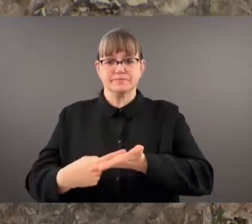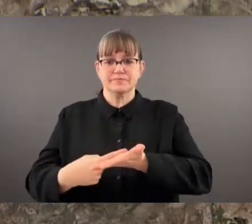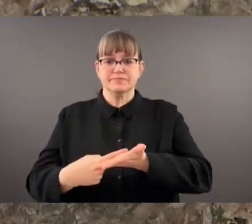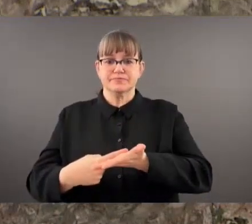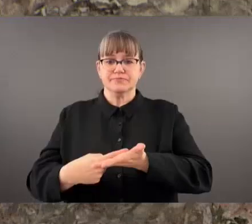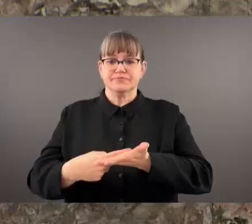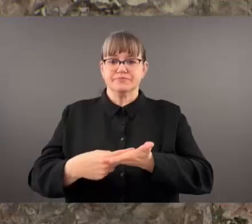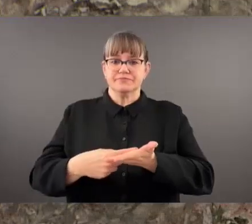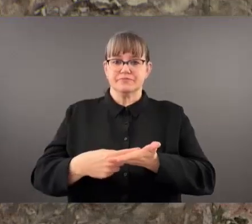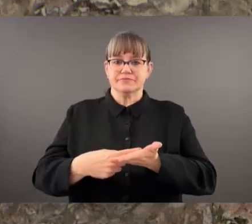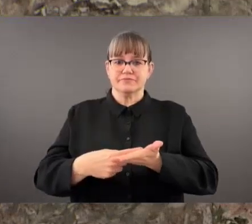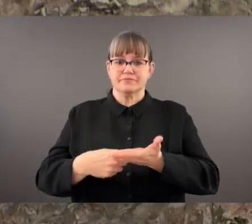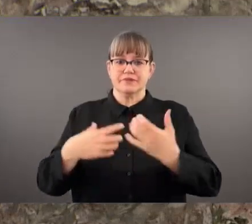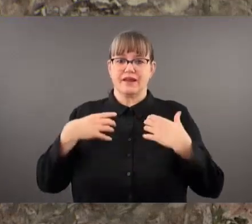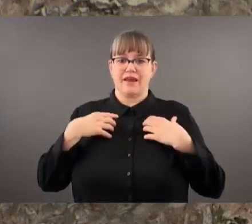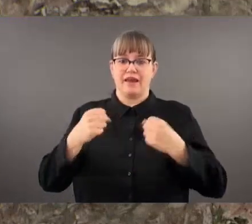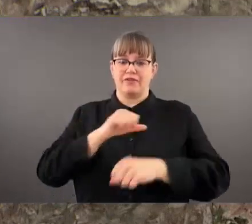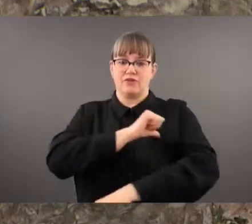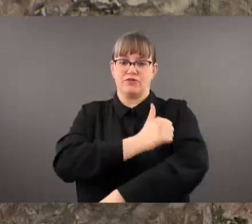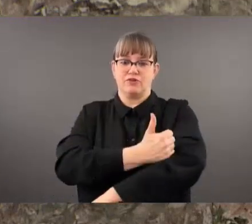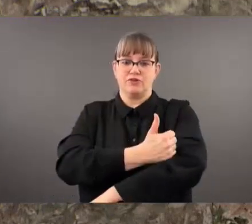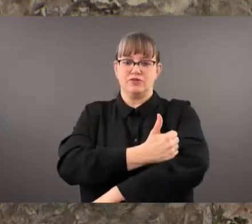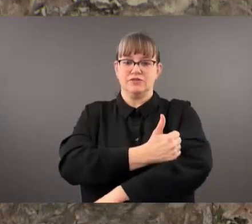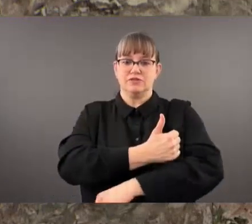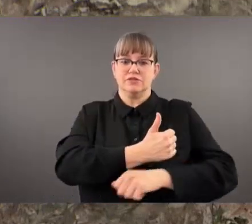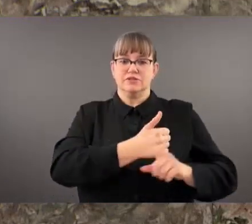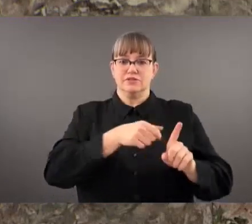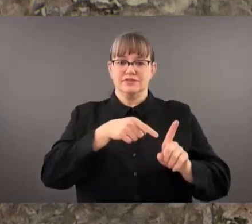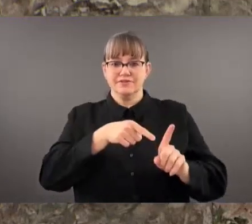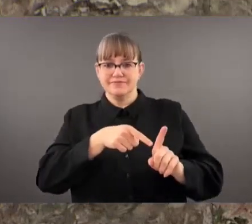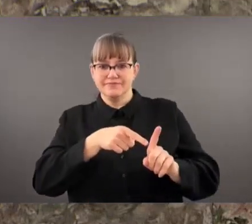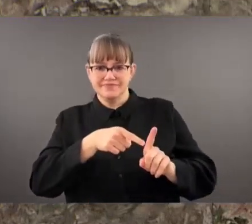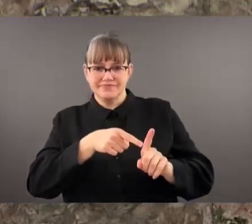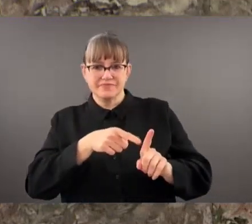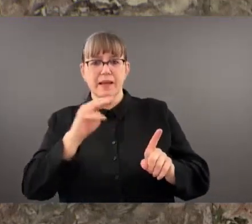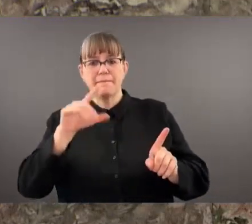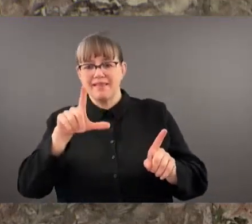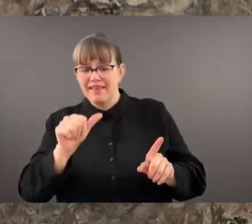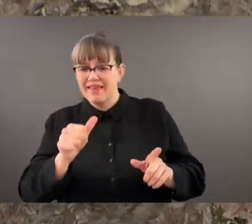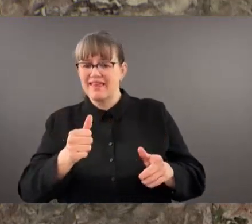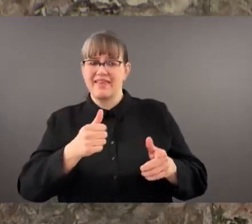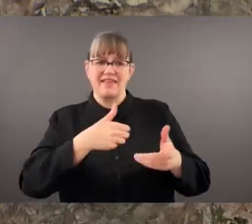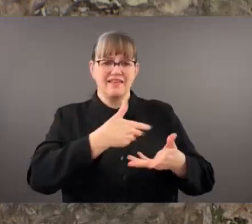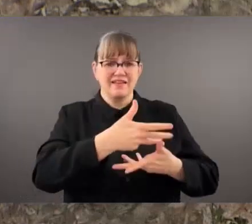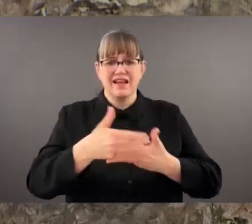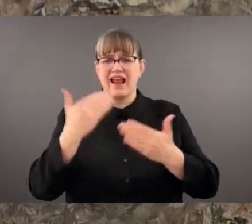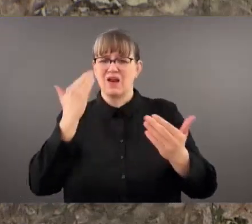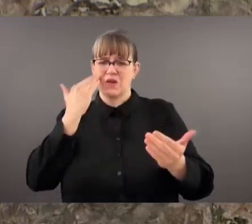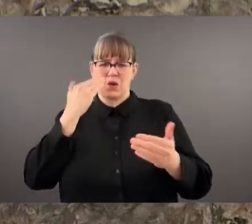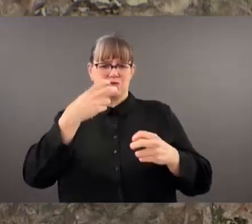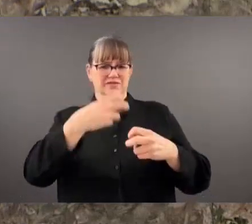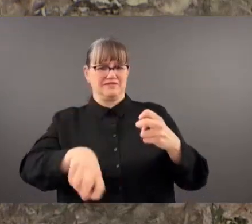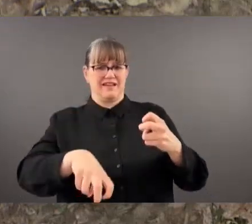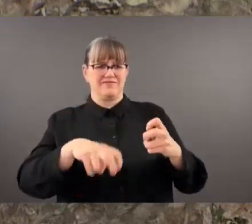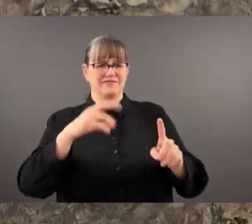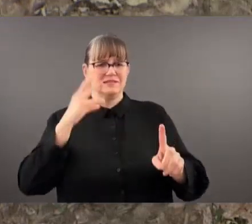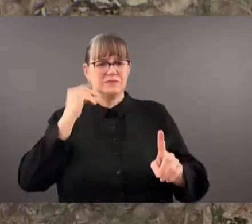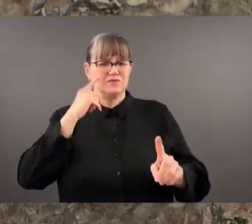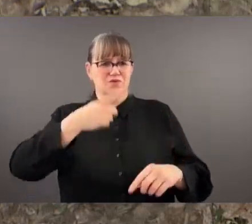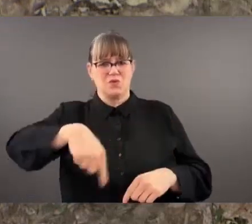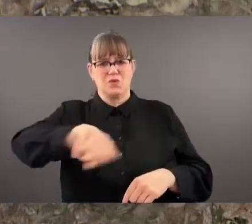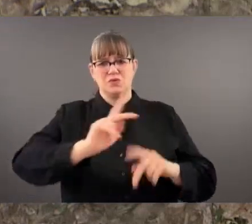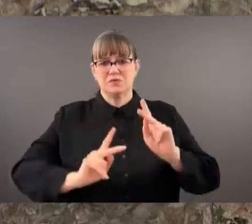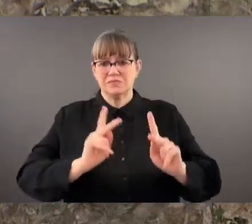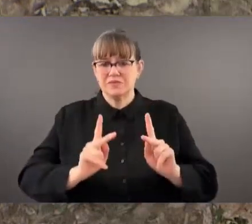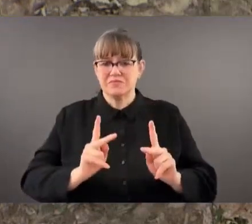his constituents. Mr. Speaker, that's why we need to continue the work that we're doing. And we're not going to stop. We know that